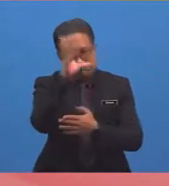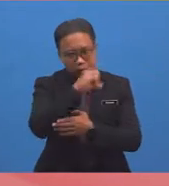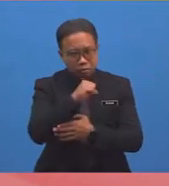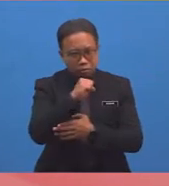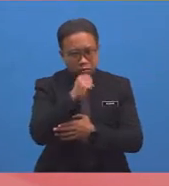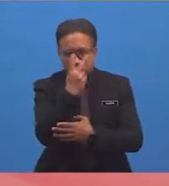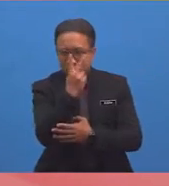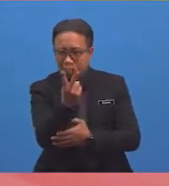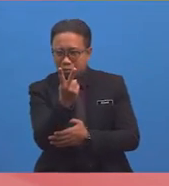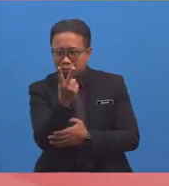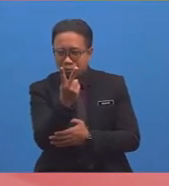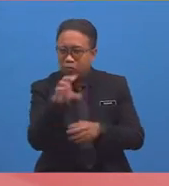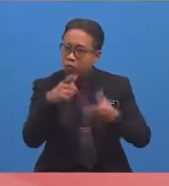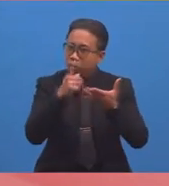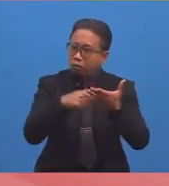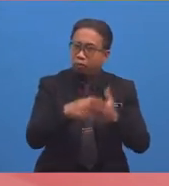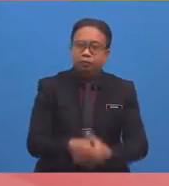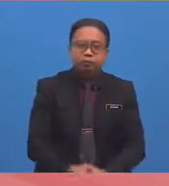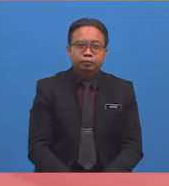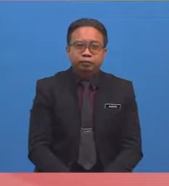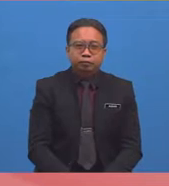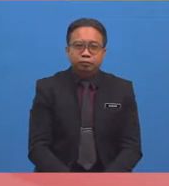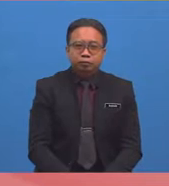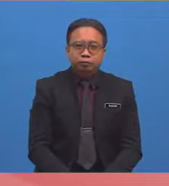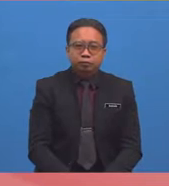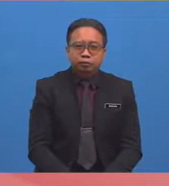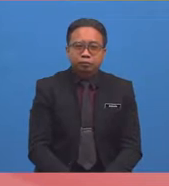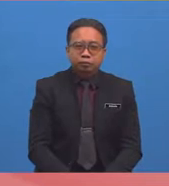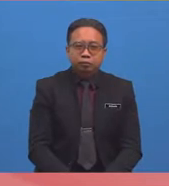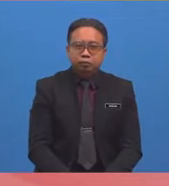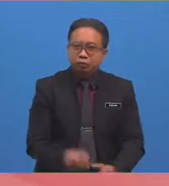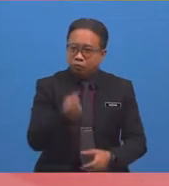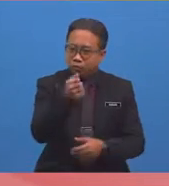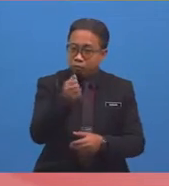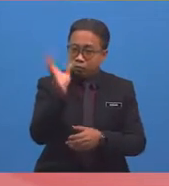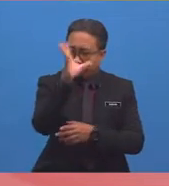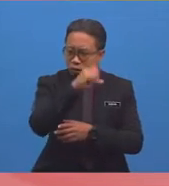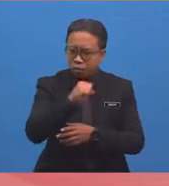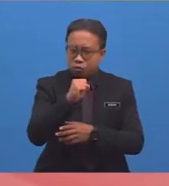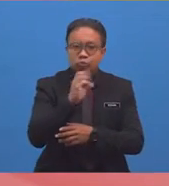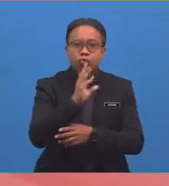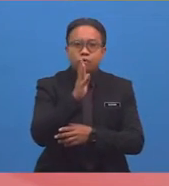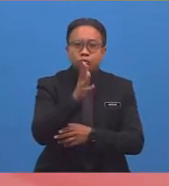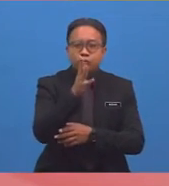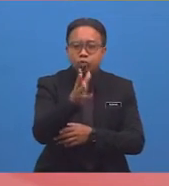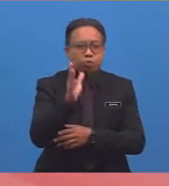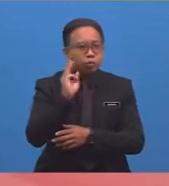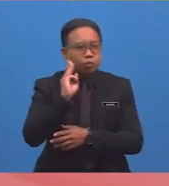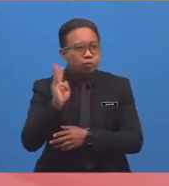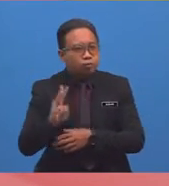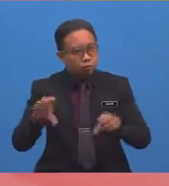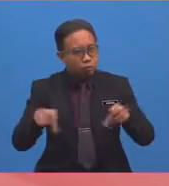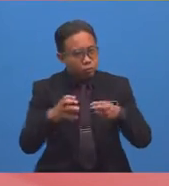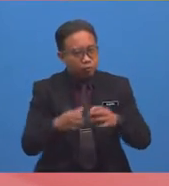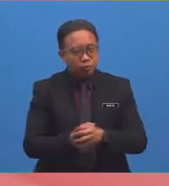Yes, another round and she looks pretty funny. Okay, can you do it again? Can you guess what is Gram Whiz doing? Is